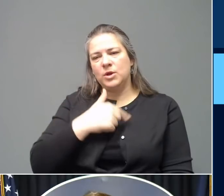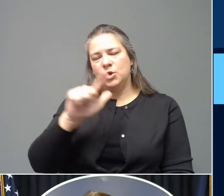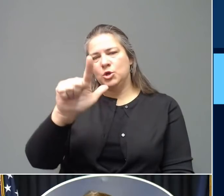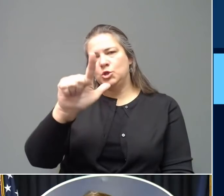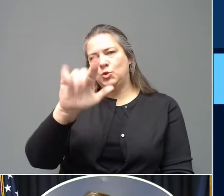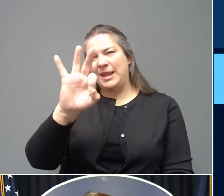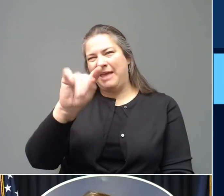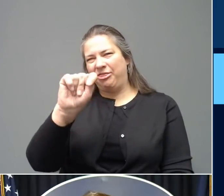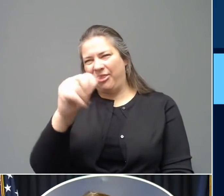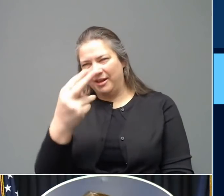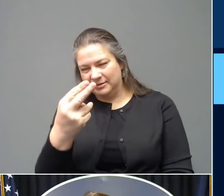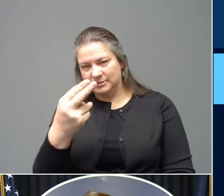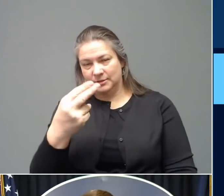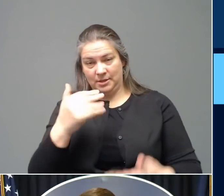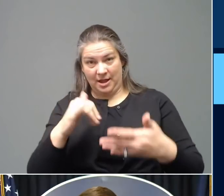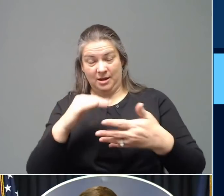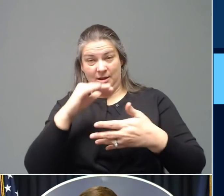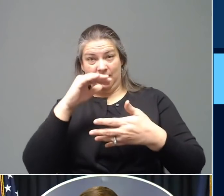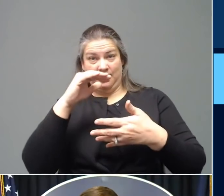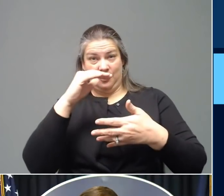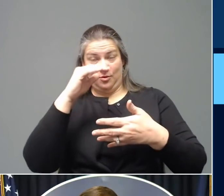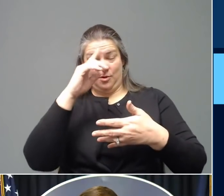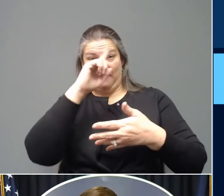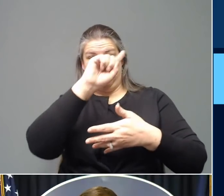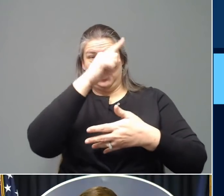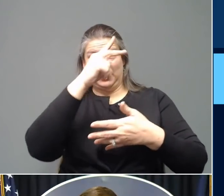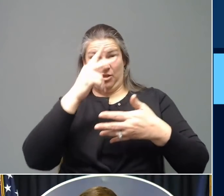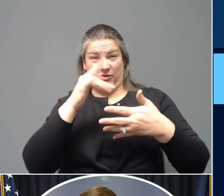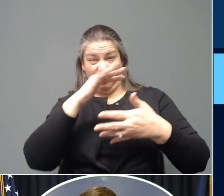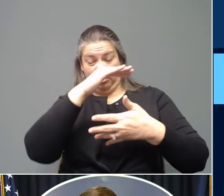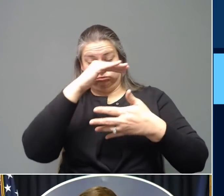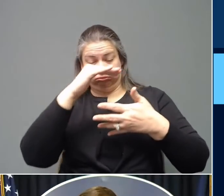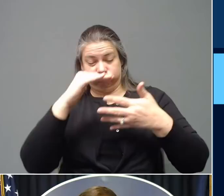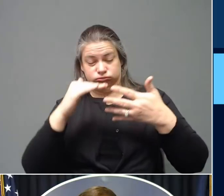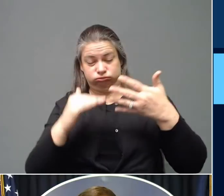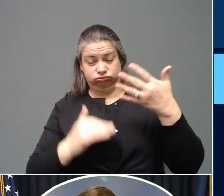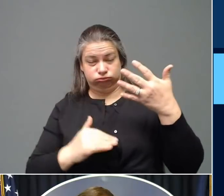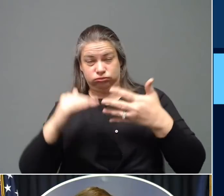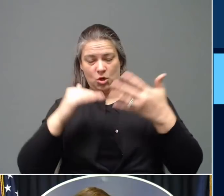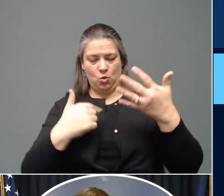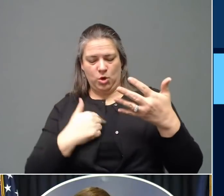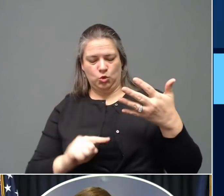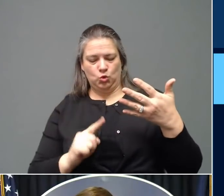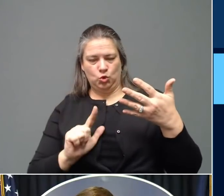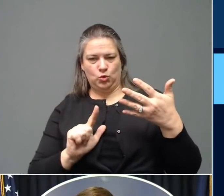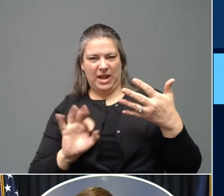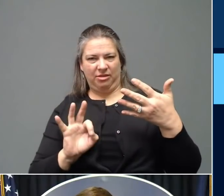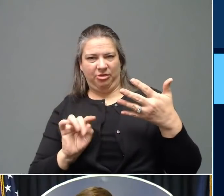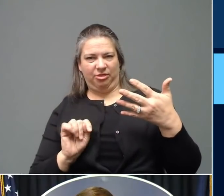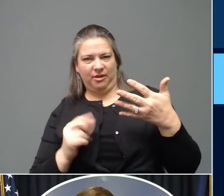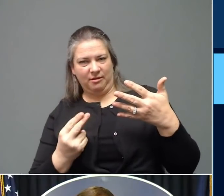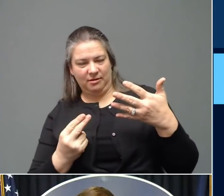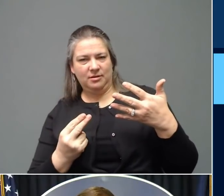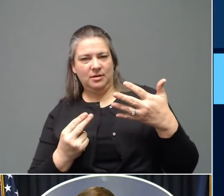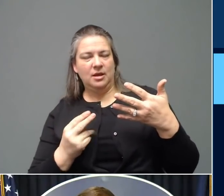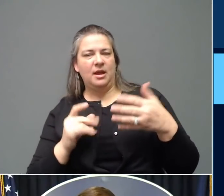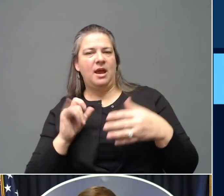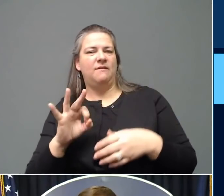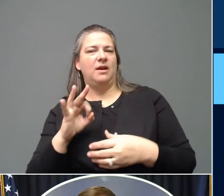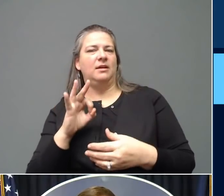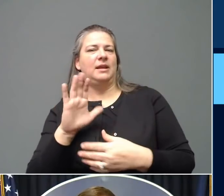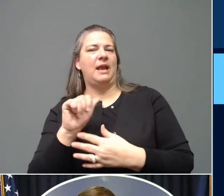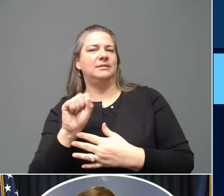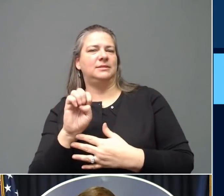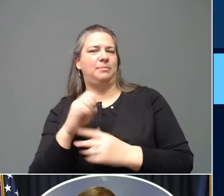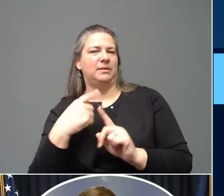highest rate for cases. When you look at our neighbors, it's pretty good comparatively.